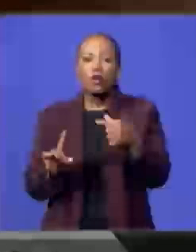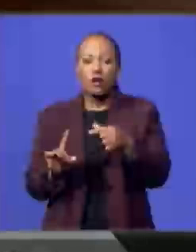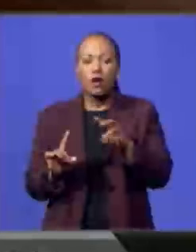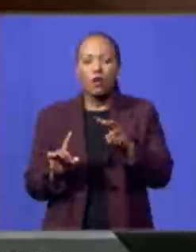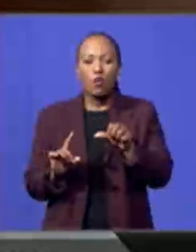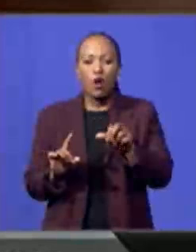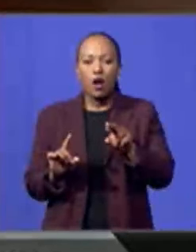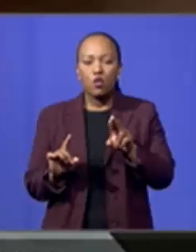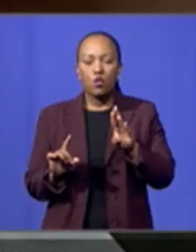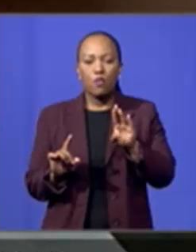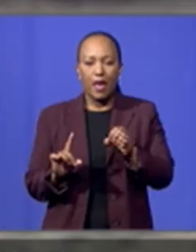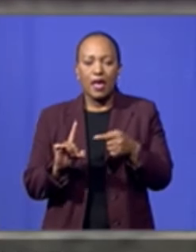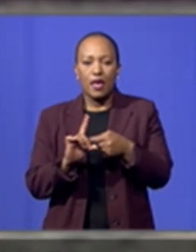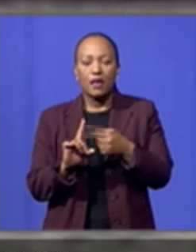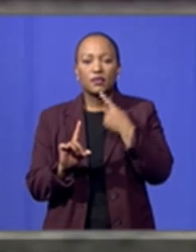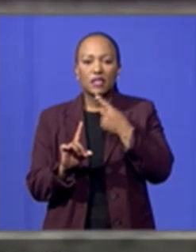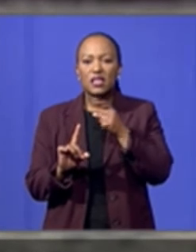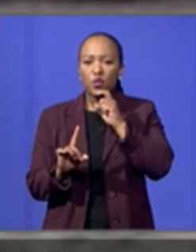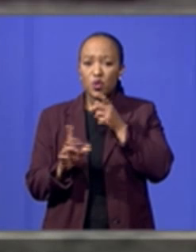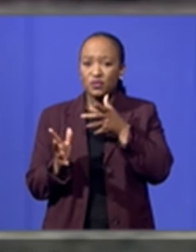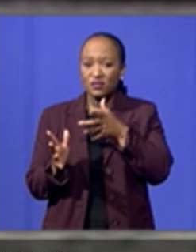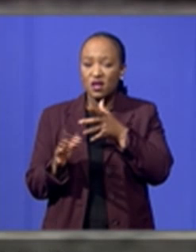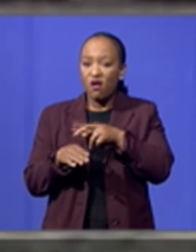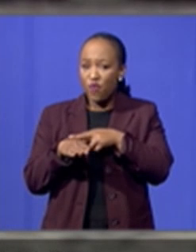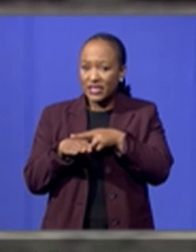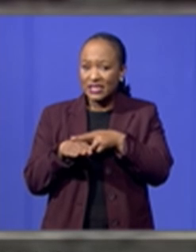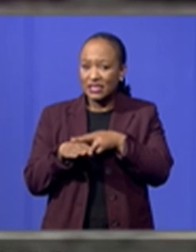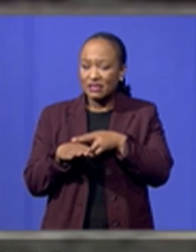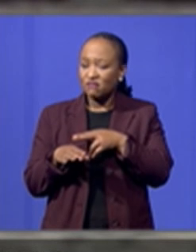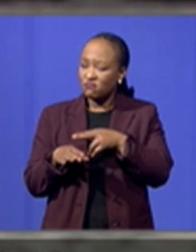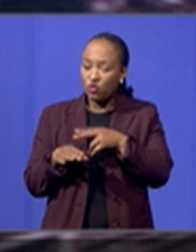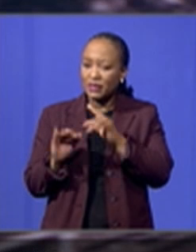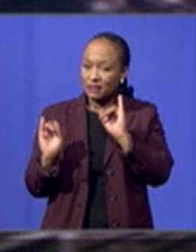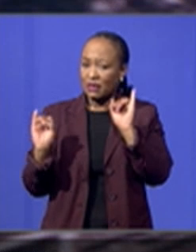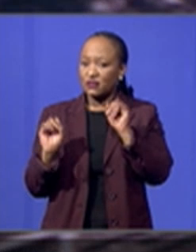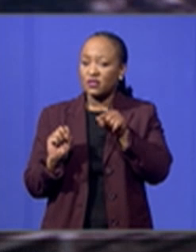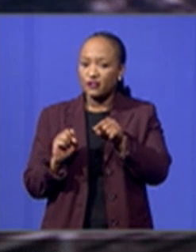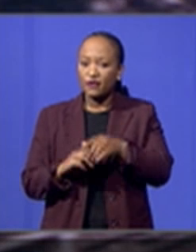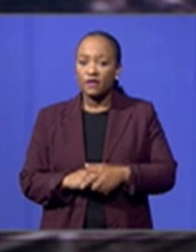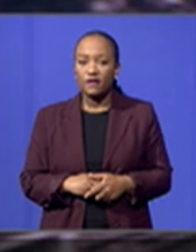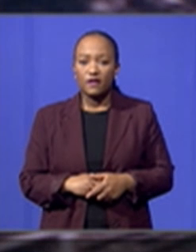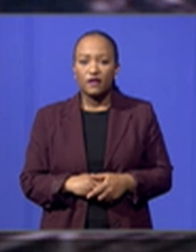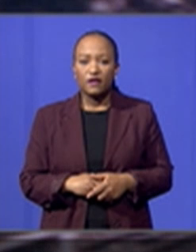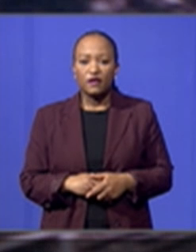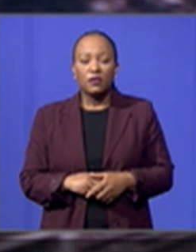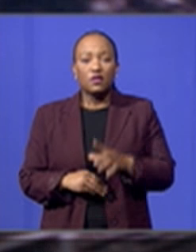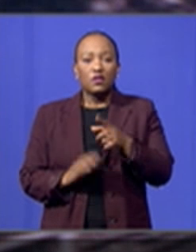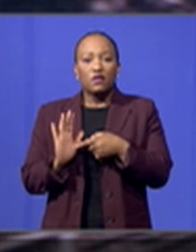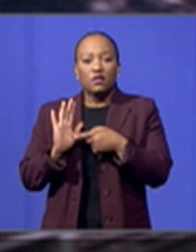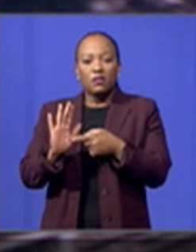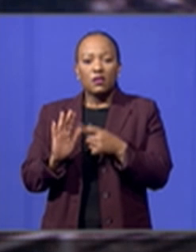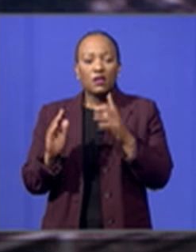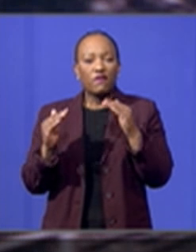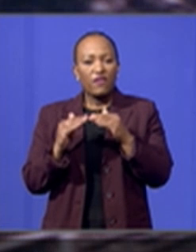go tlhaola ga tshwanela go tsewa botlhofo. When the admission system or practices are experienced as unfair or opaque